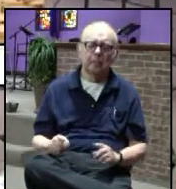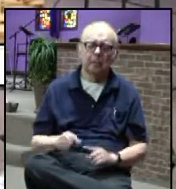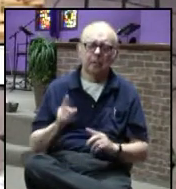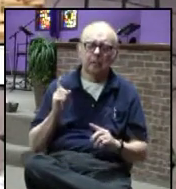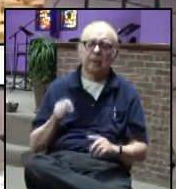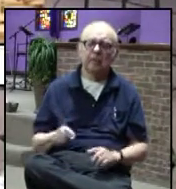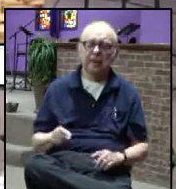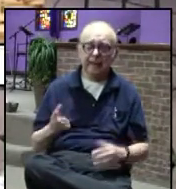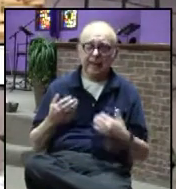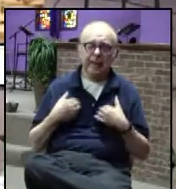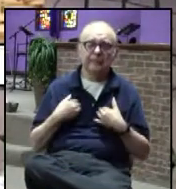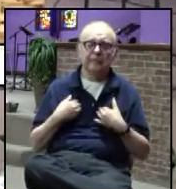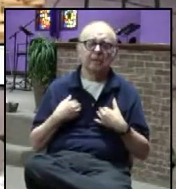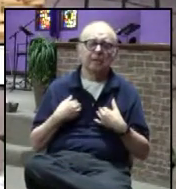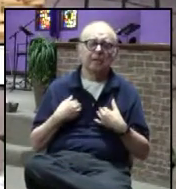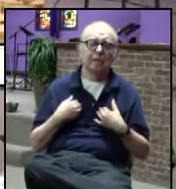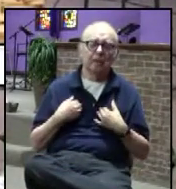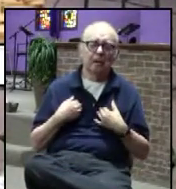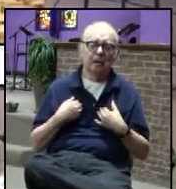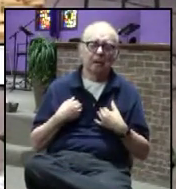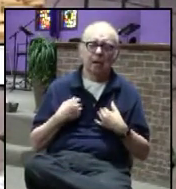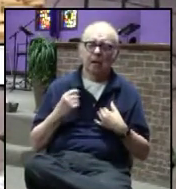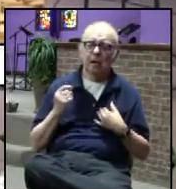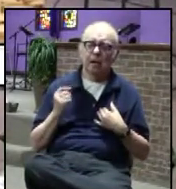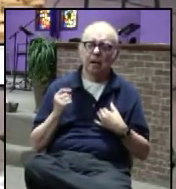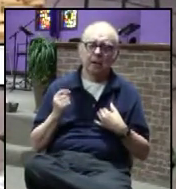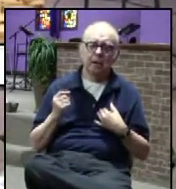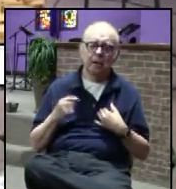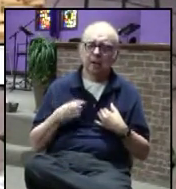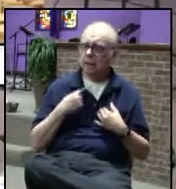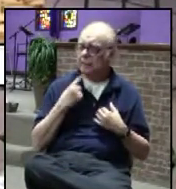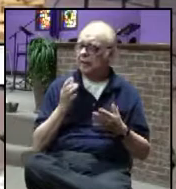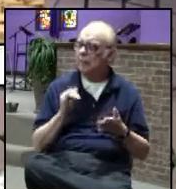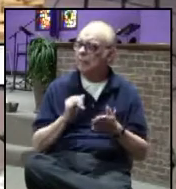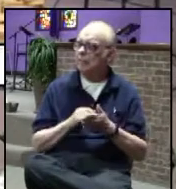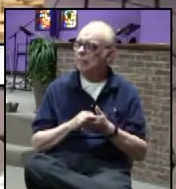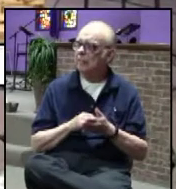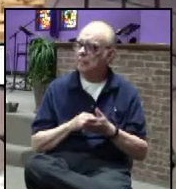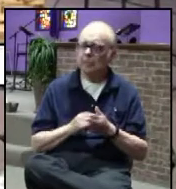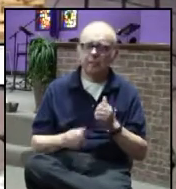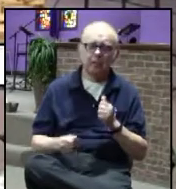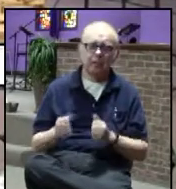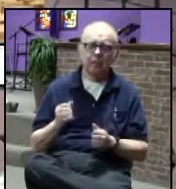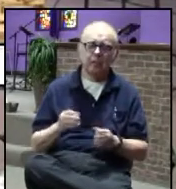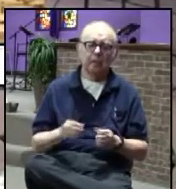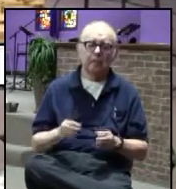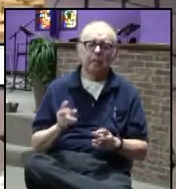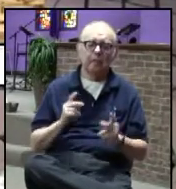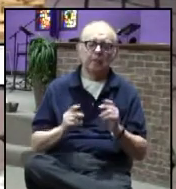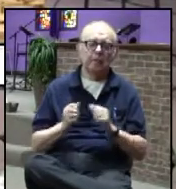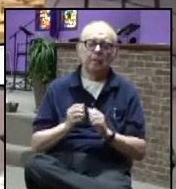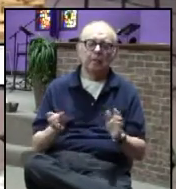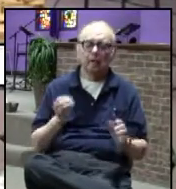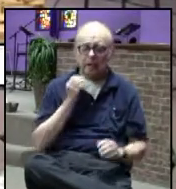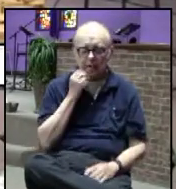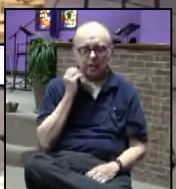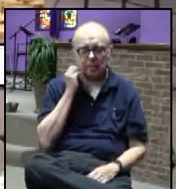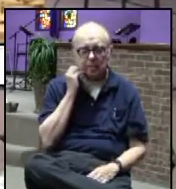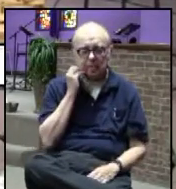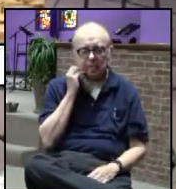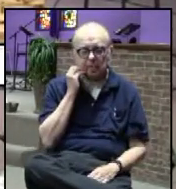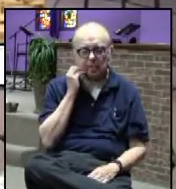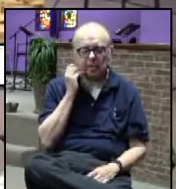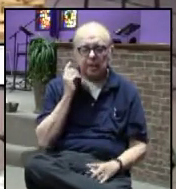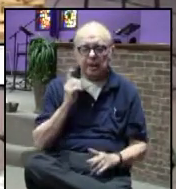needs that they have. And the point of, and here's what I'm saying. Most homeless people can't find something to eat.